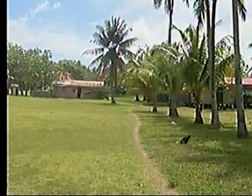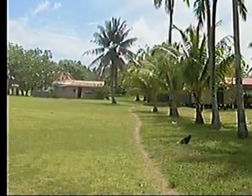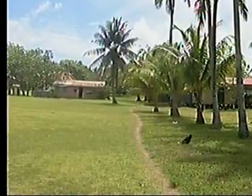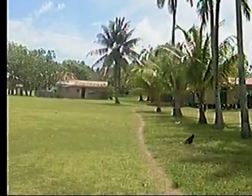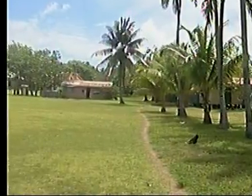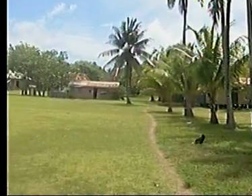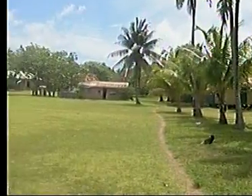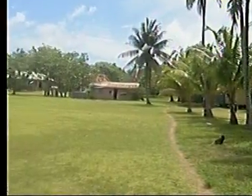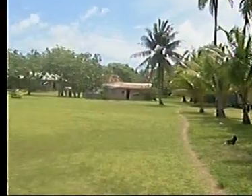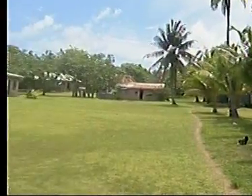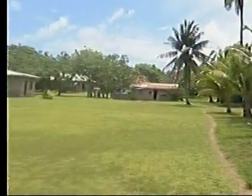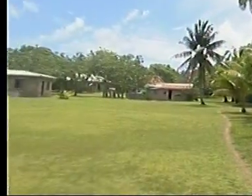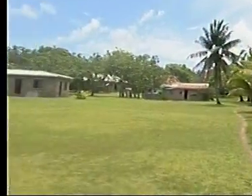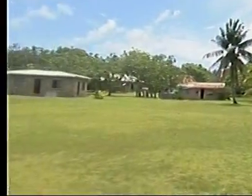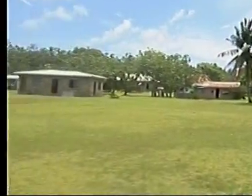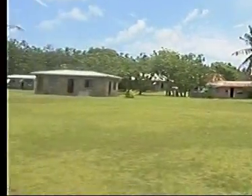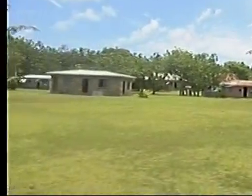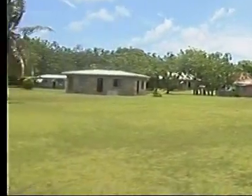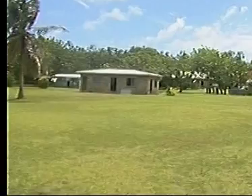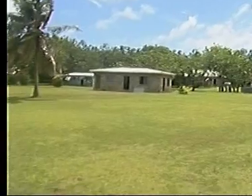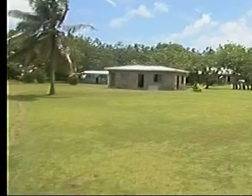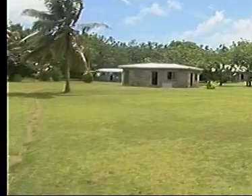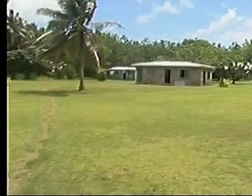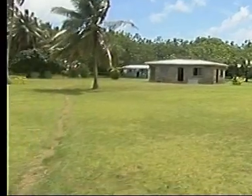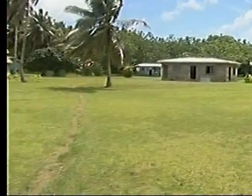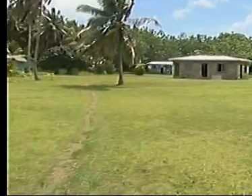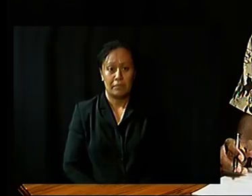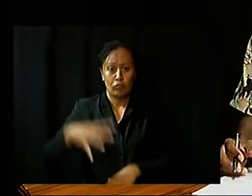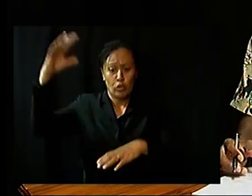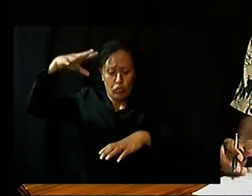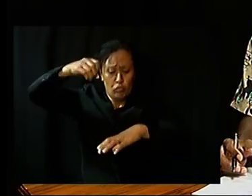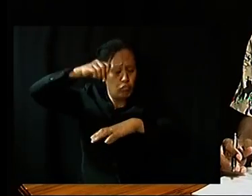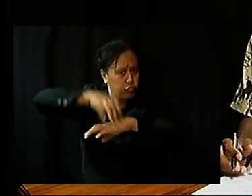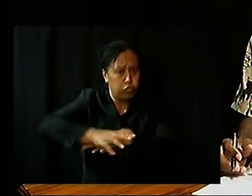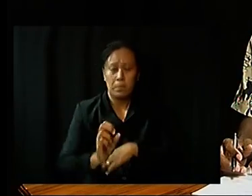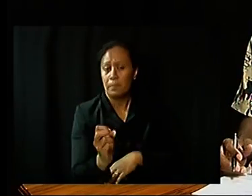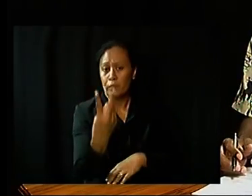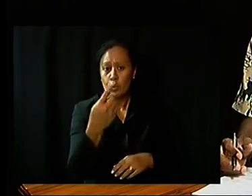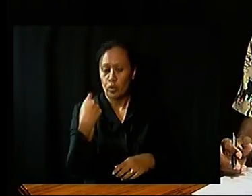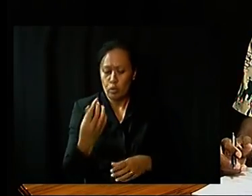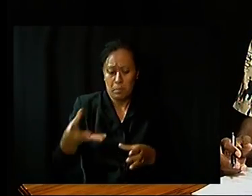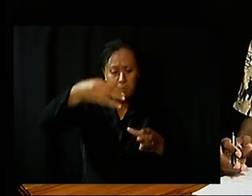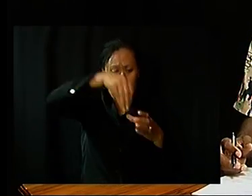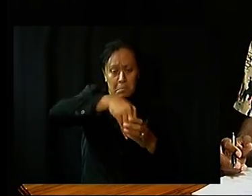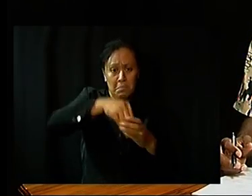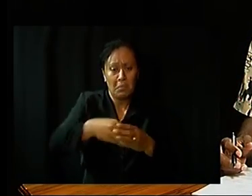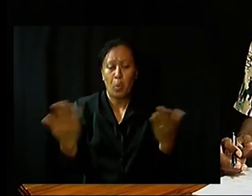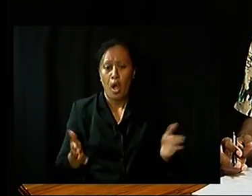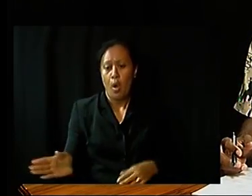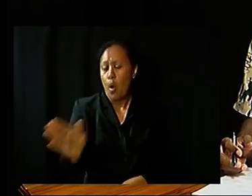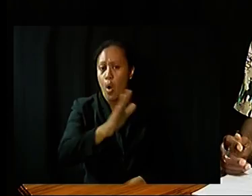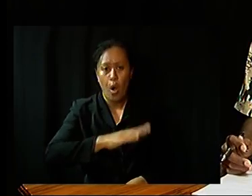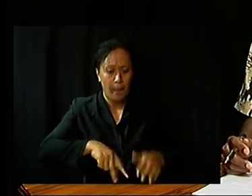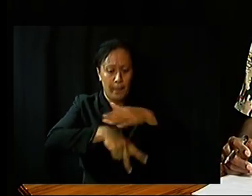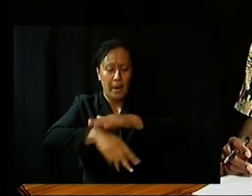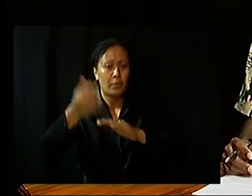road is being constructed at a cost of $4 million. Solar power systems will be installed in all